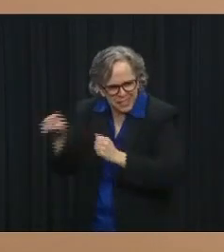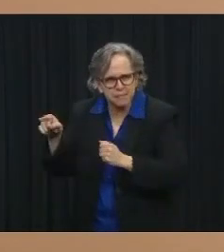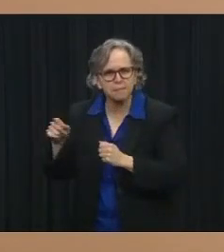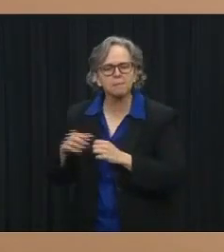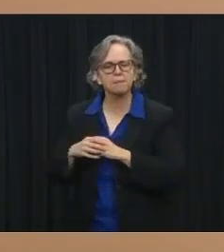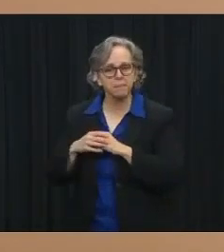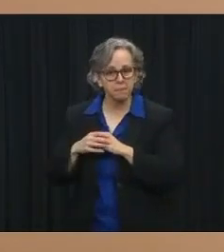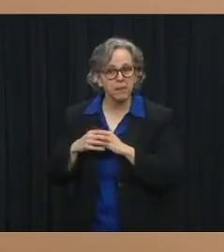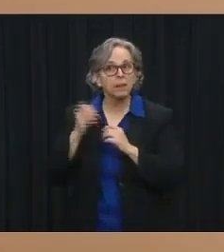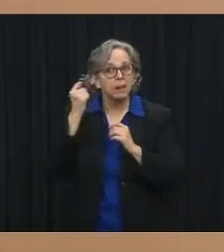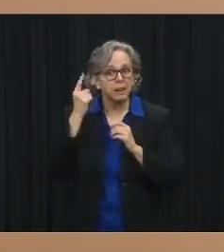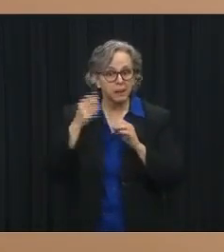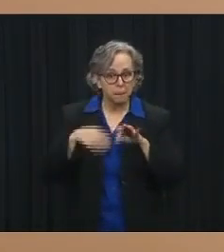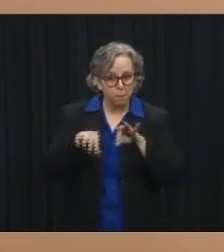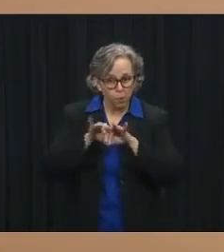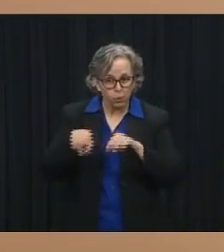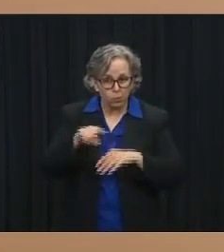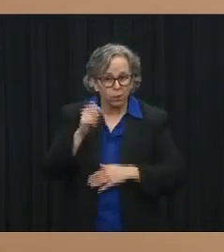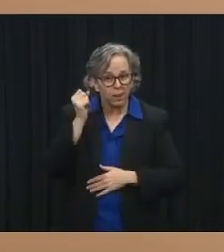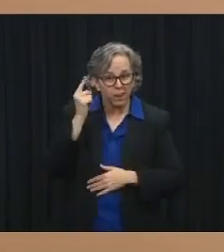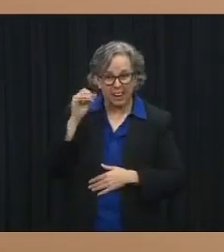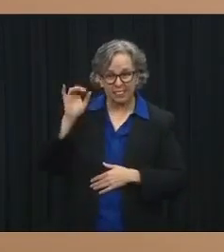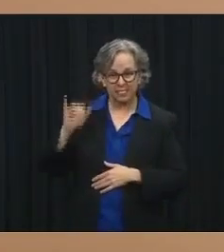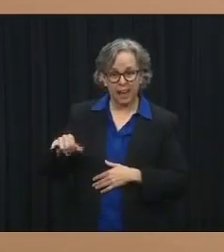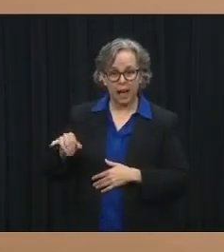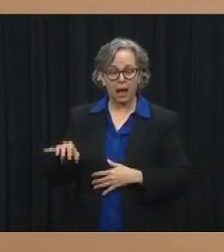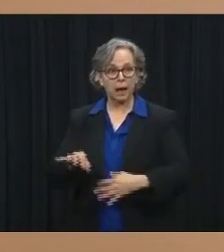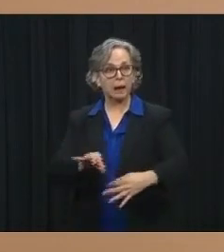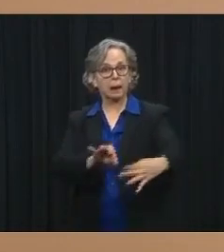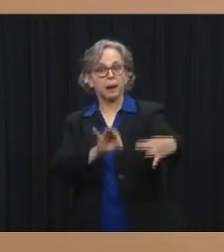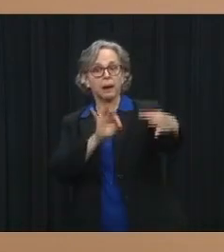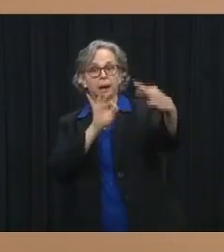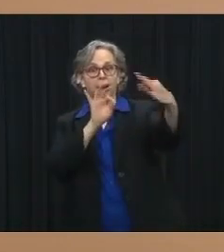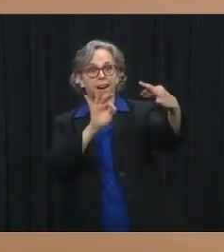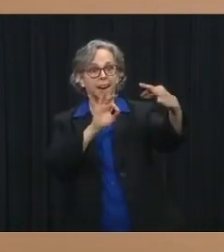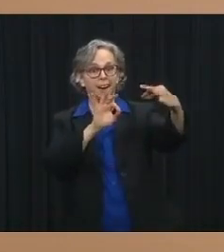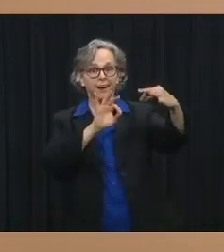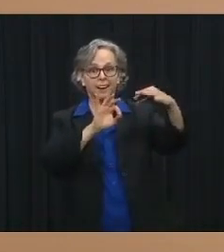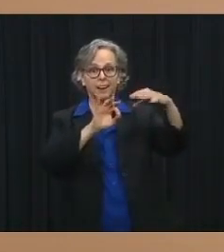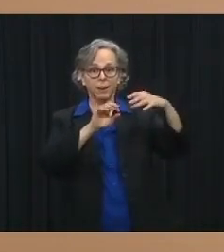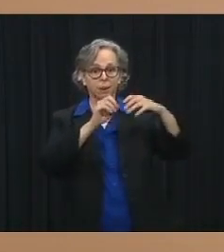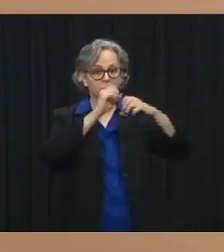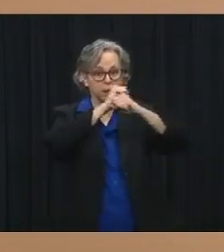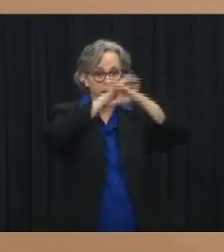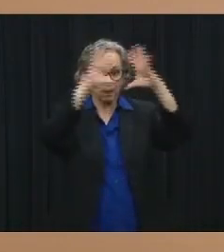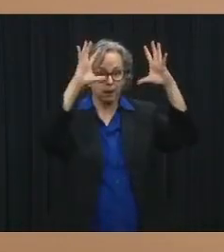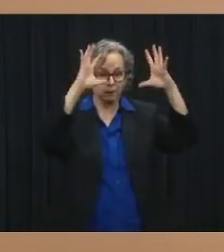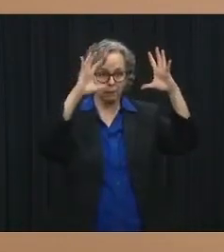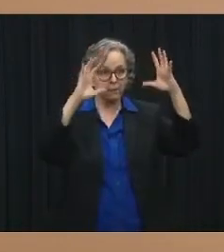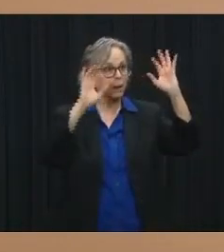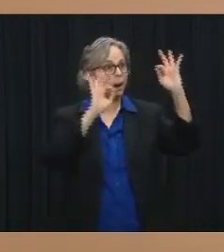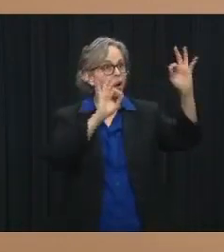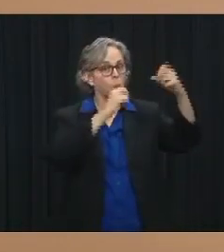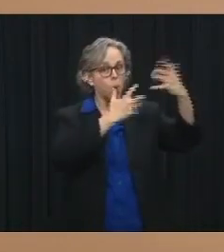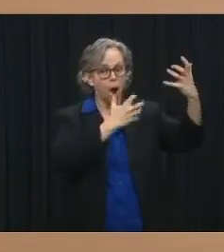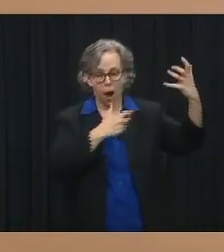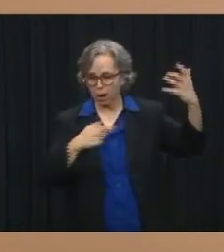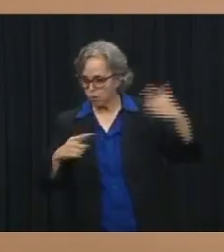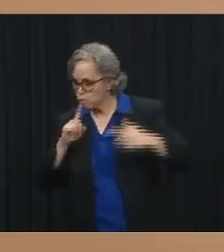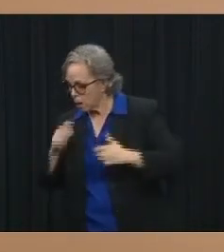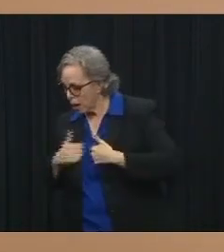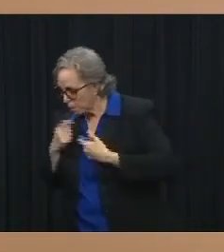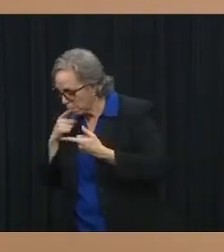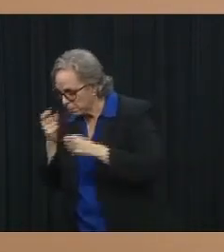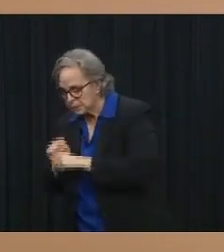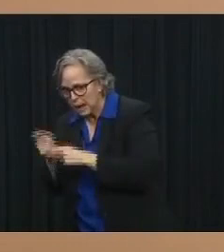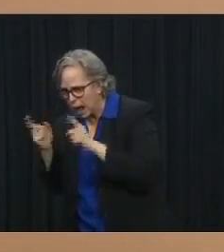to build it, and then there's a reality of what's happening on the front lines. We are in a situation in the short term where we